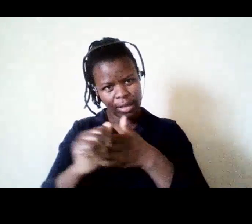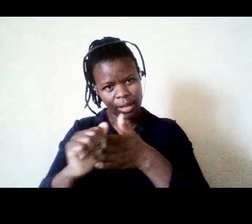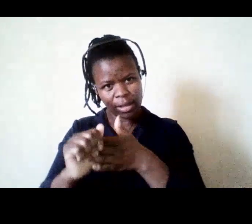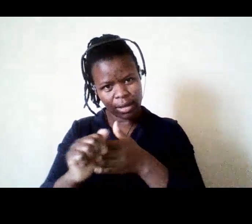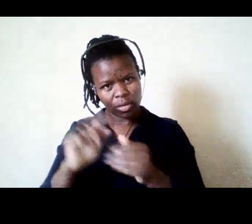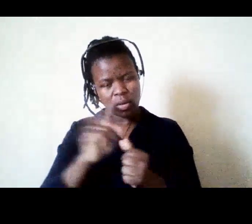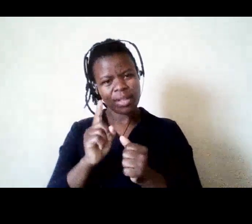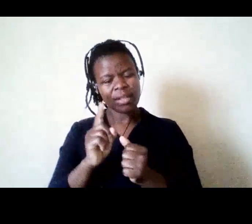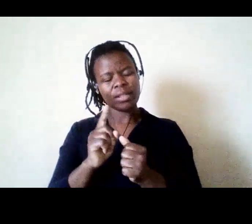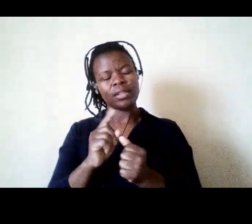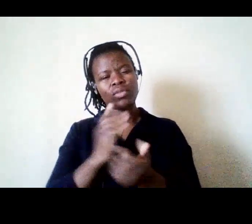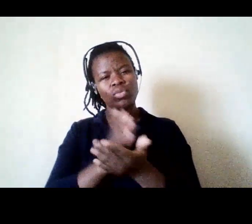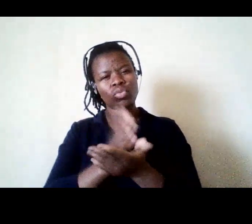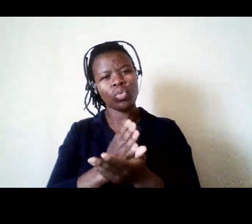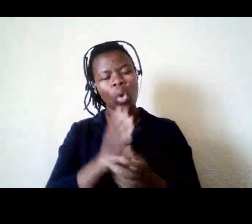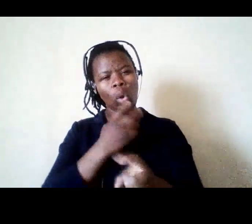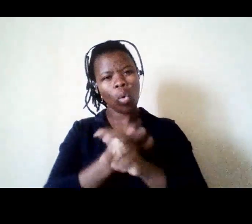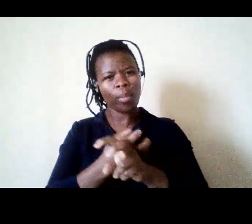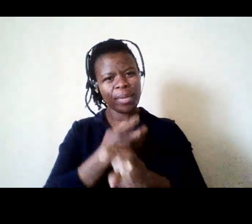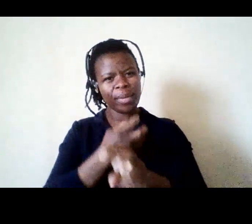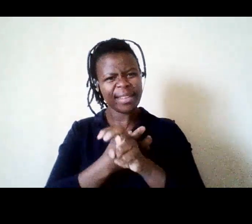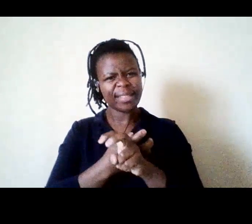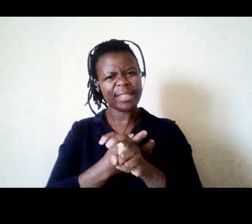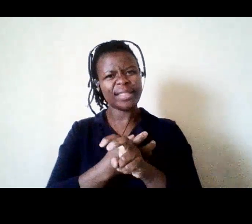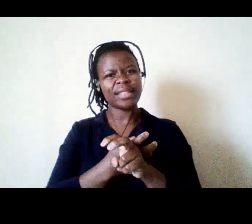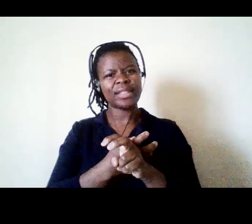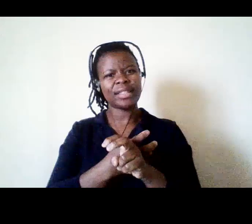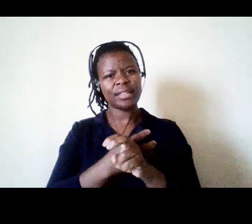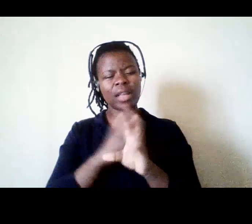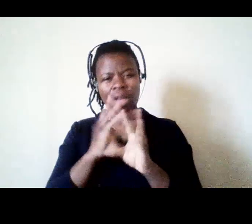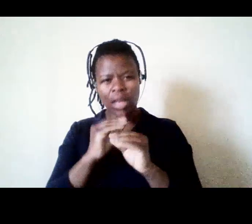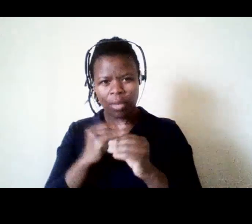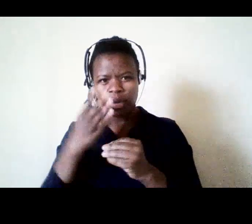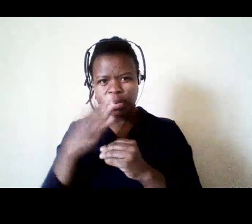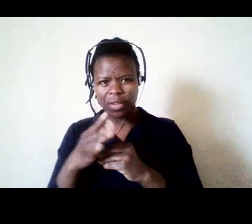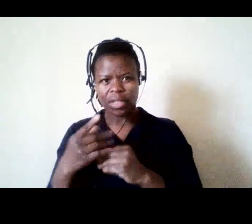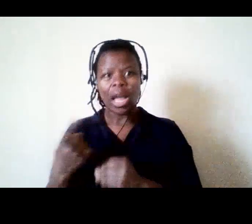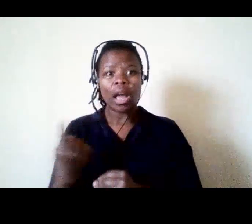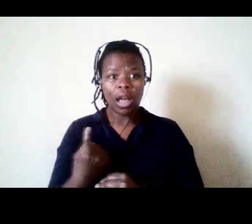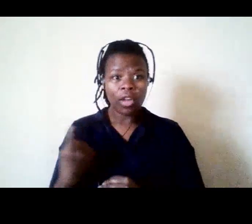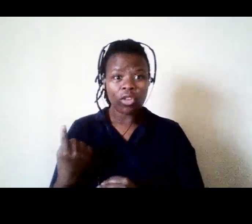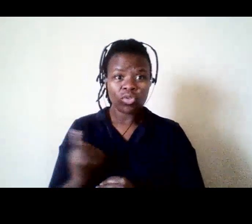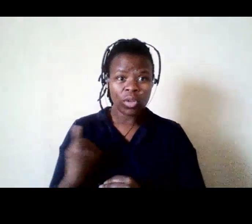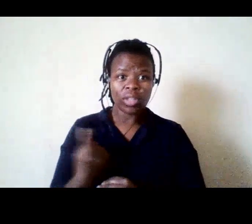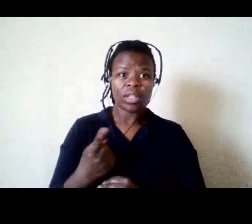talking about, isolation. That can lead someone who's recovering to go into,